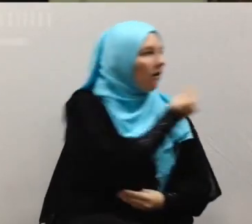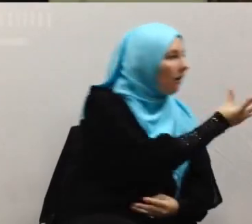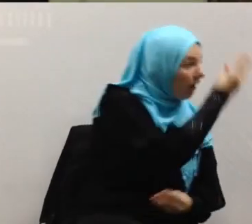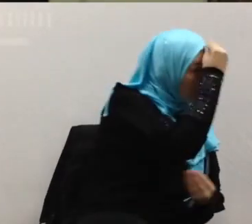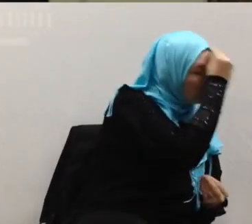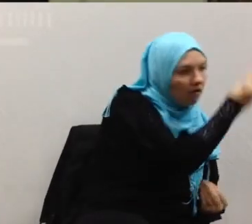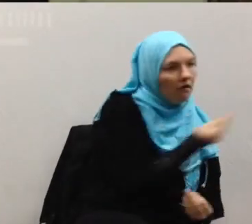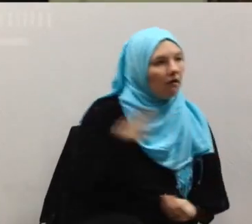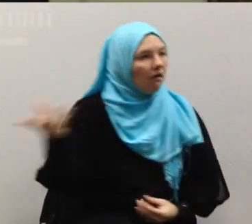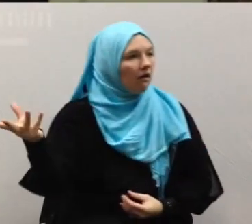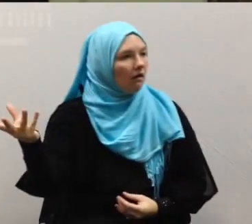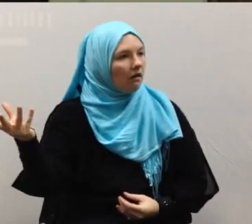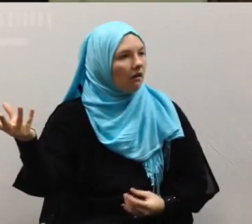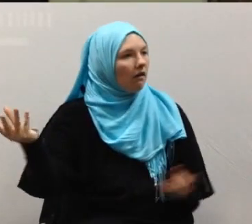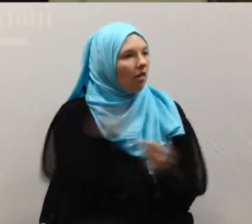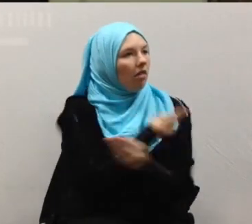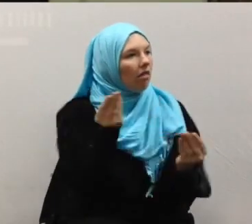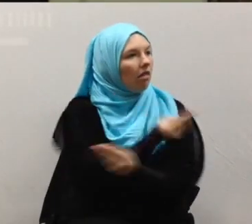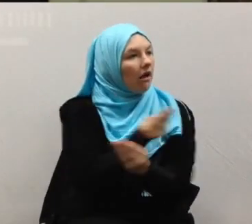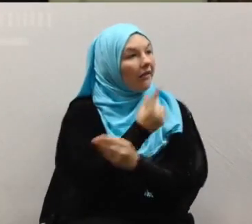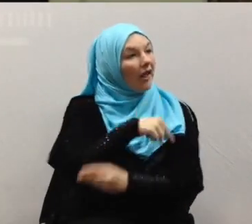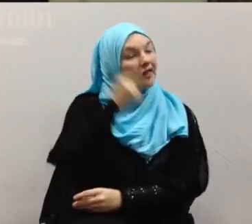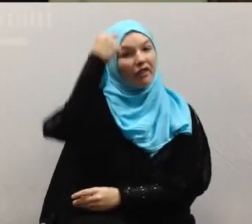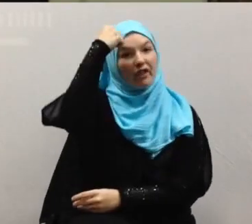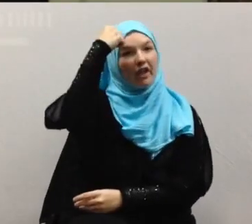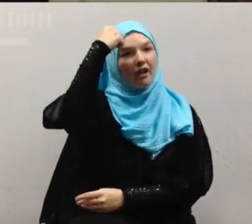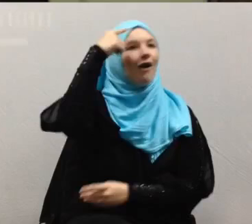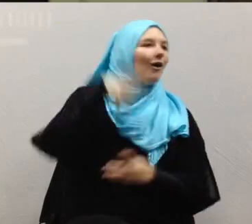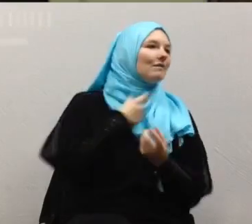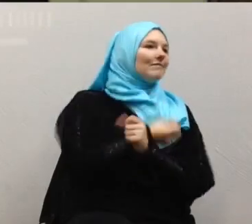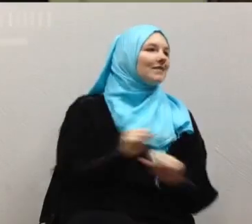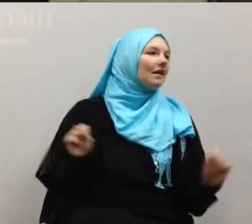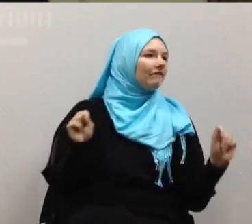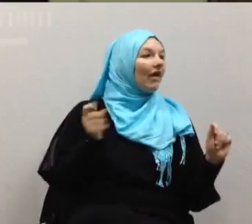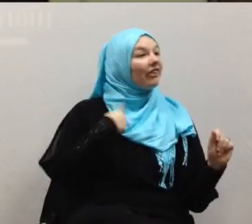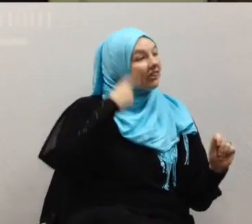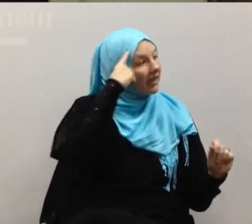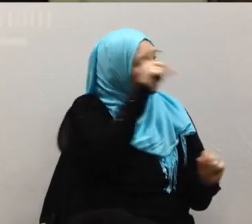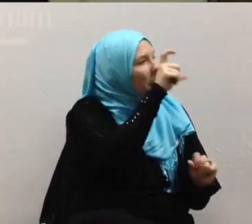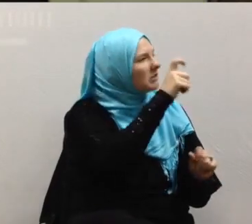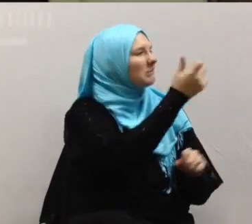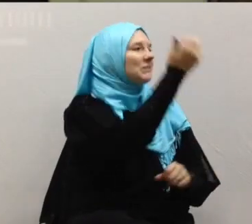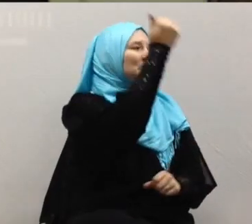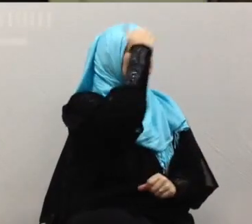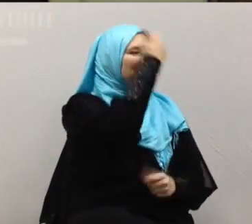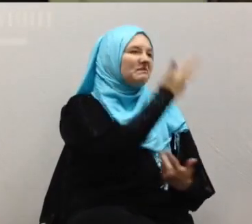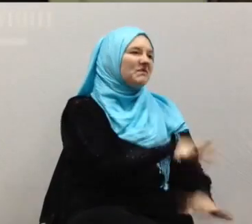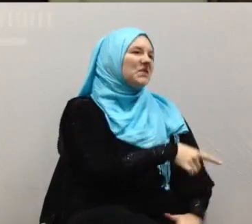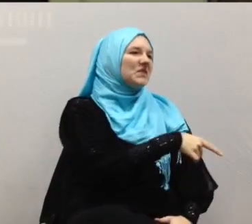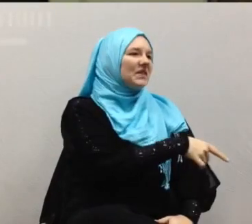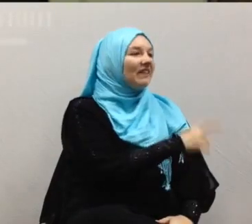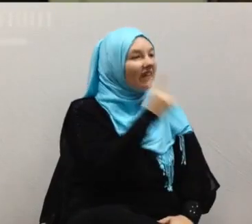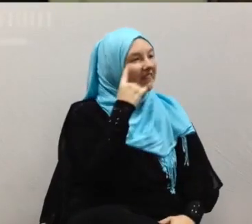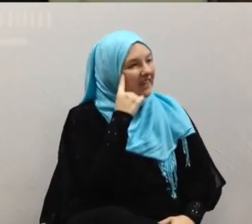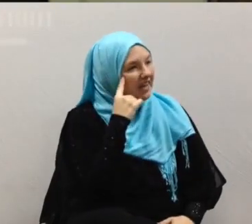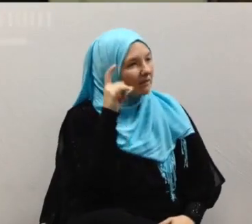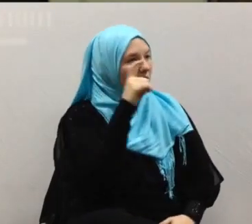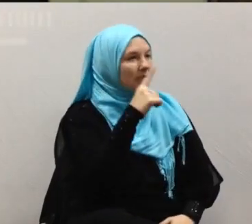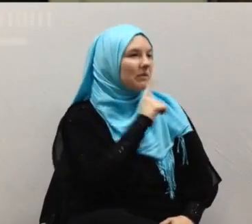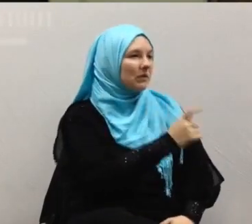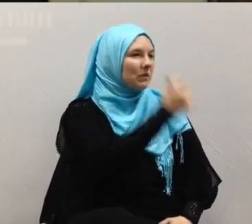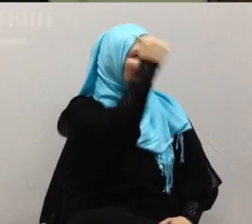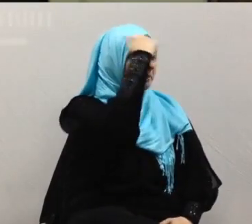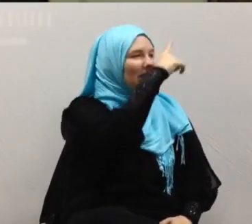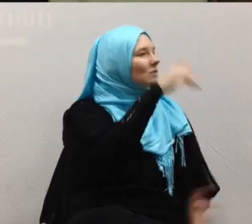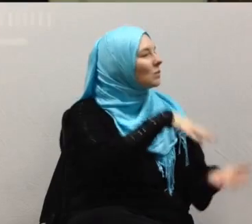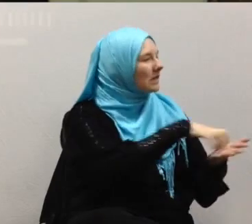So they think that Muslims are stupid. They think that Muslims are stupid because they are weak.